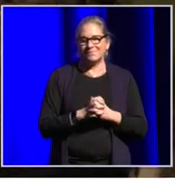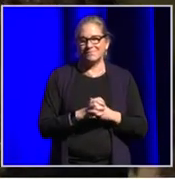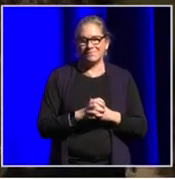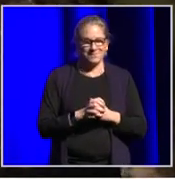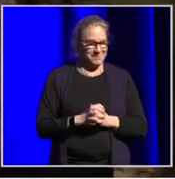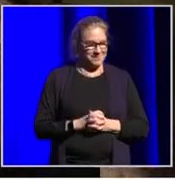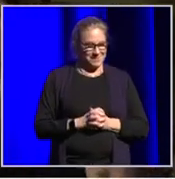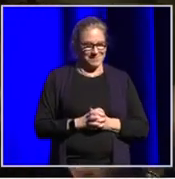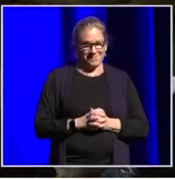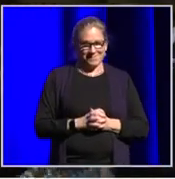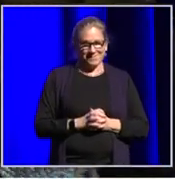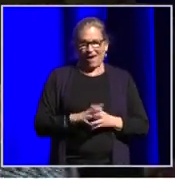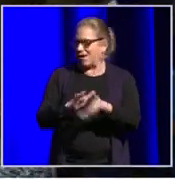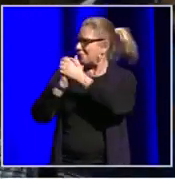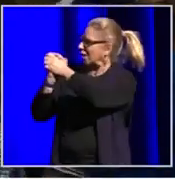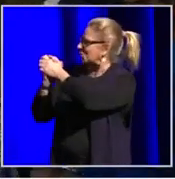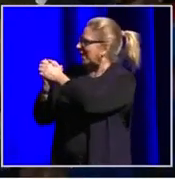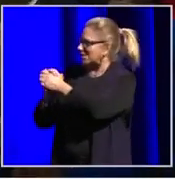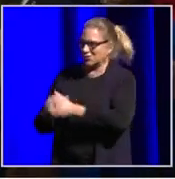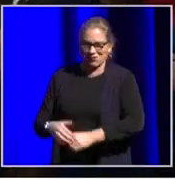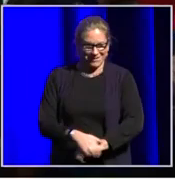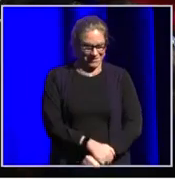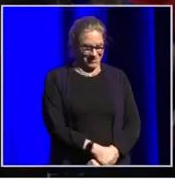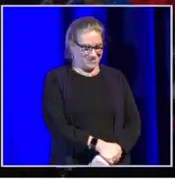enter. Congratulations.